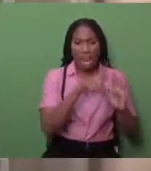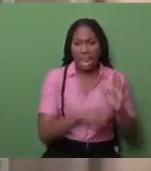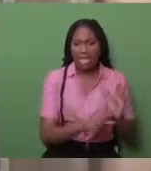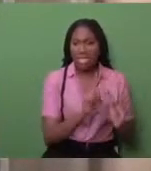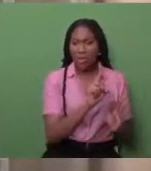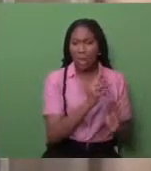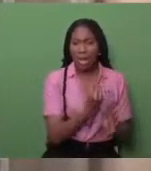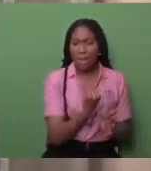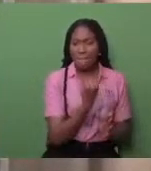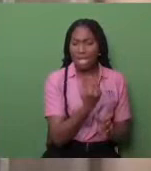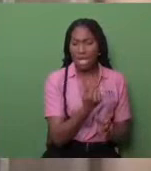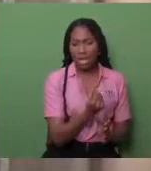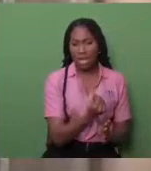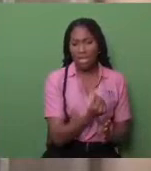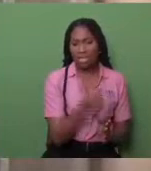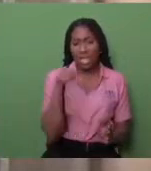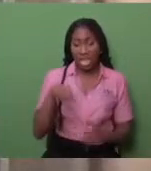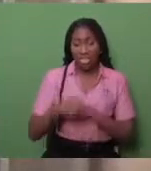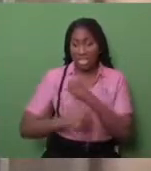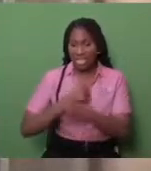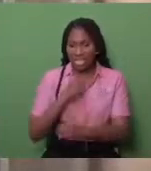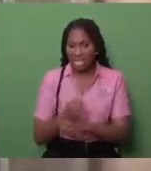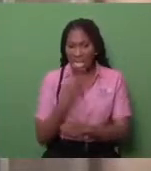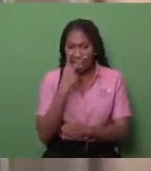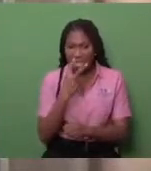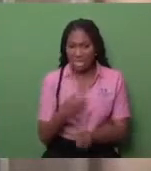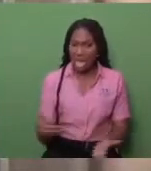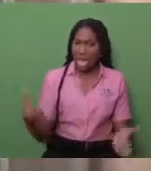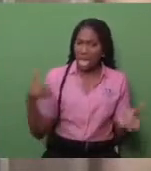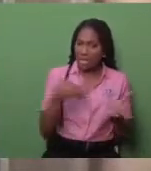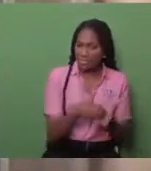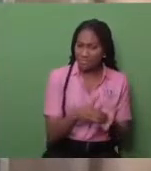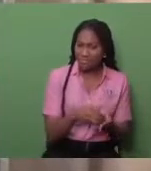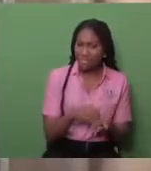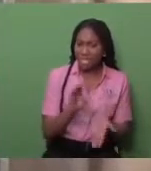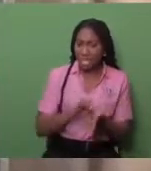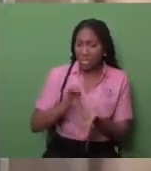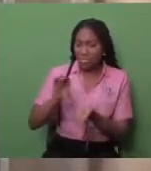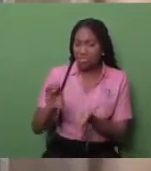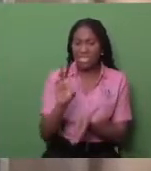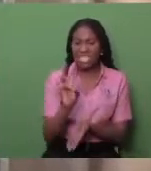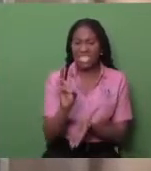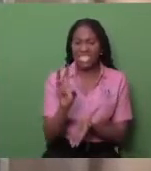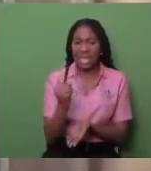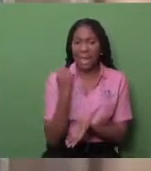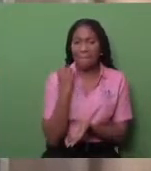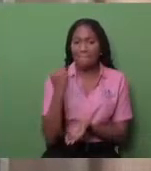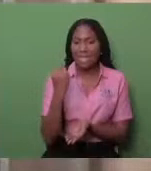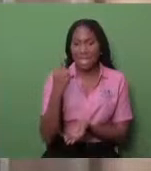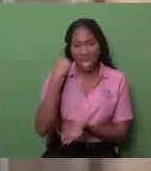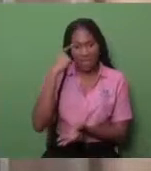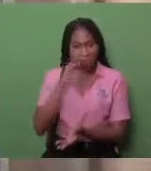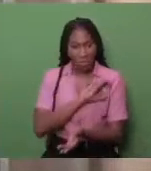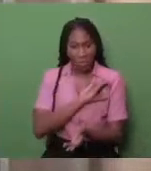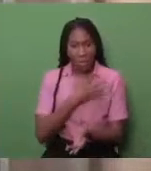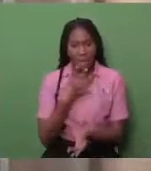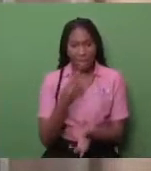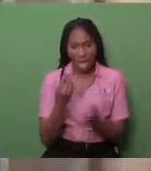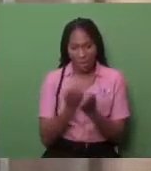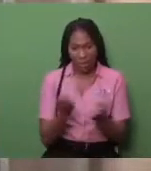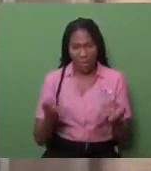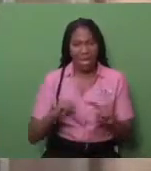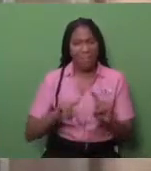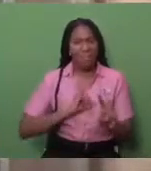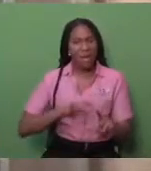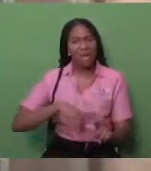$0.8. This year, we see another allocation for $6 million for mining equipment. And this may turn out to be another mama guy for